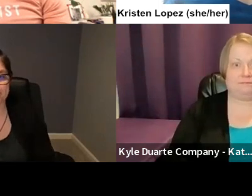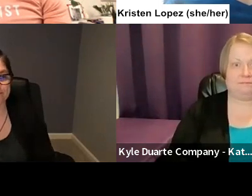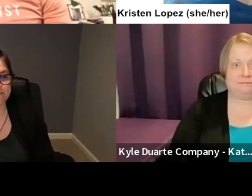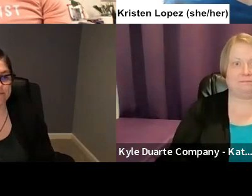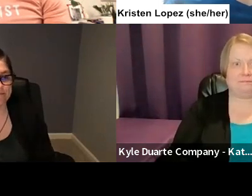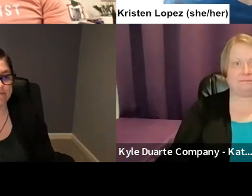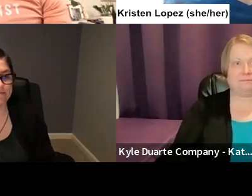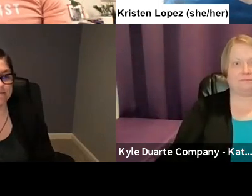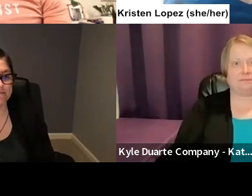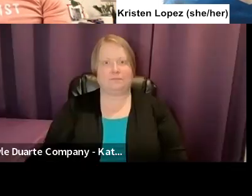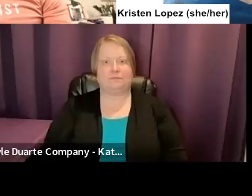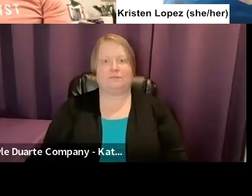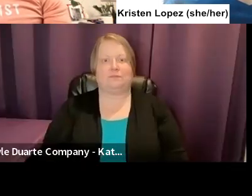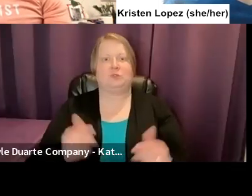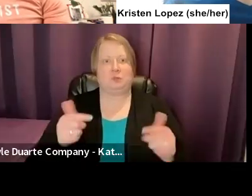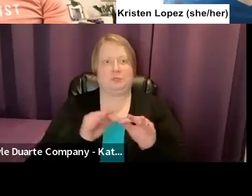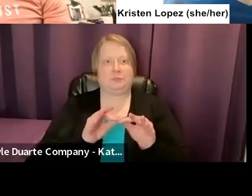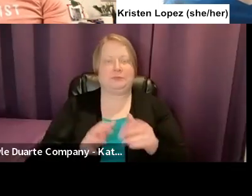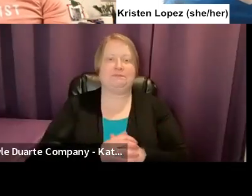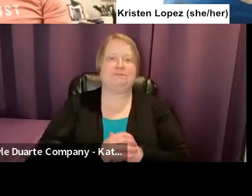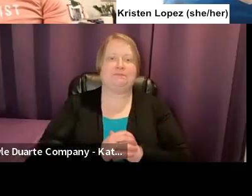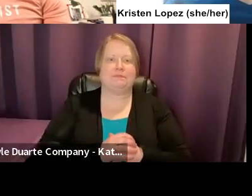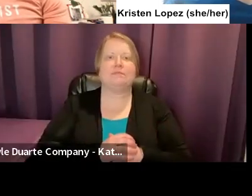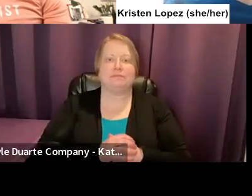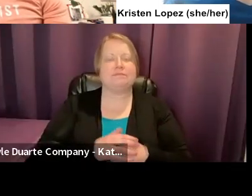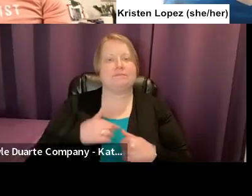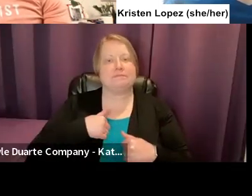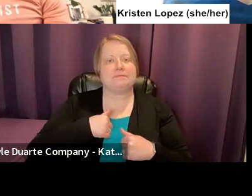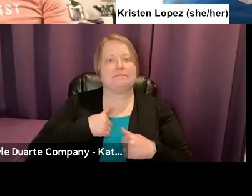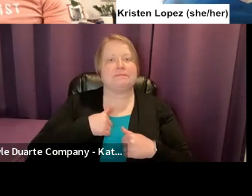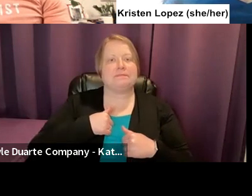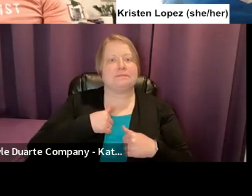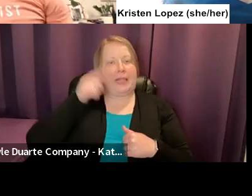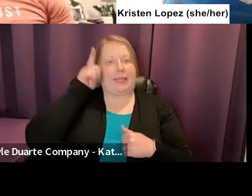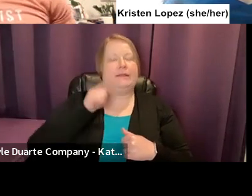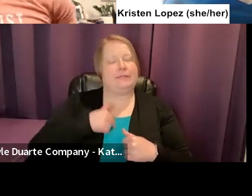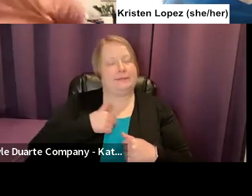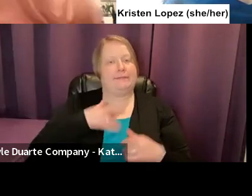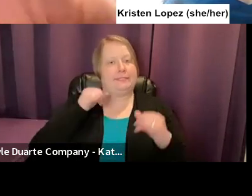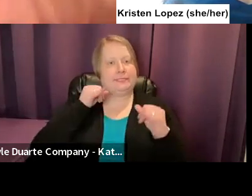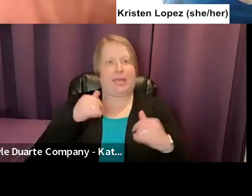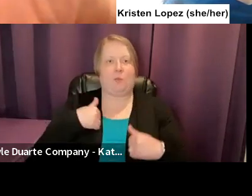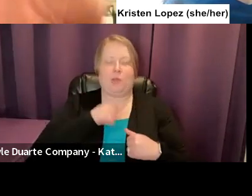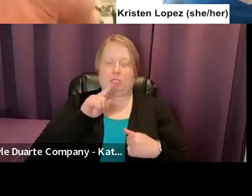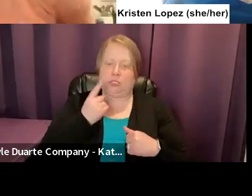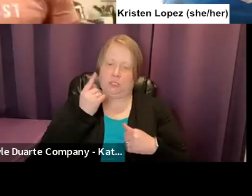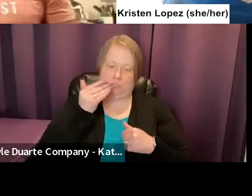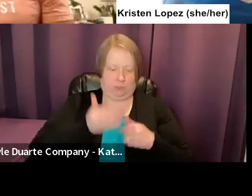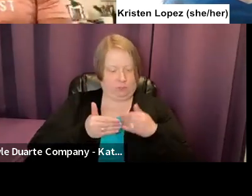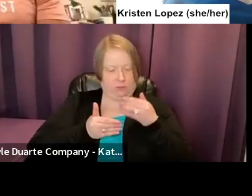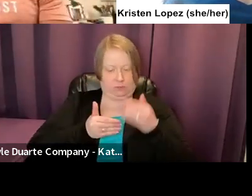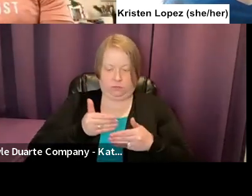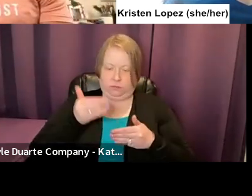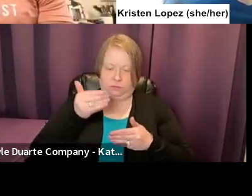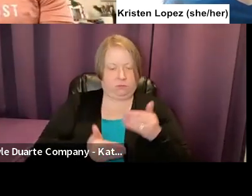This is Lydia. I really feel that, right? Like that we are slogging through, just having to do what we have to do to survive, to get through our